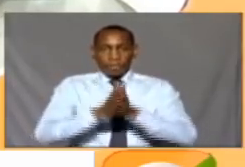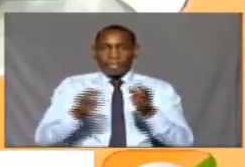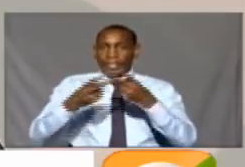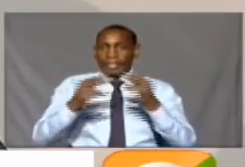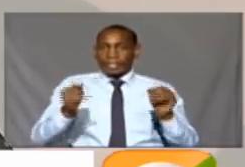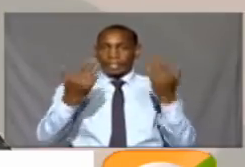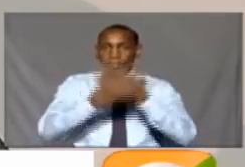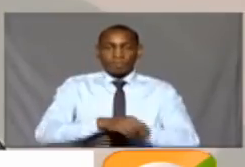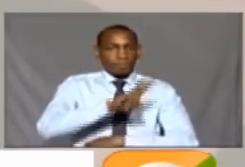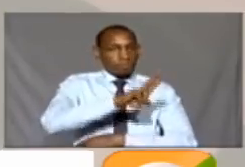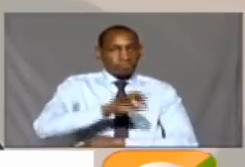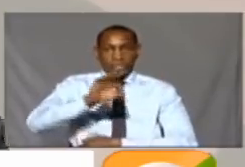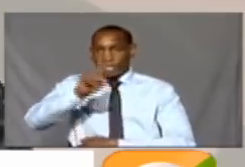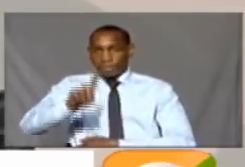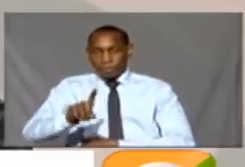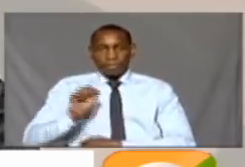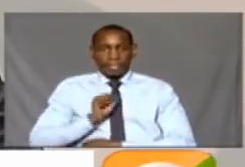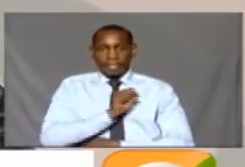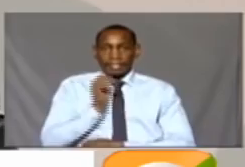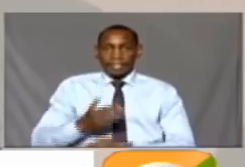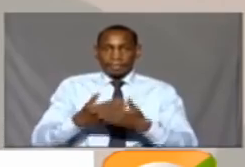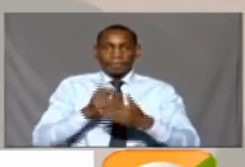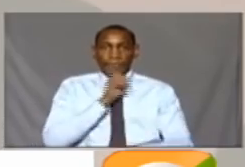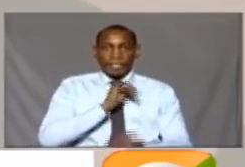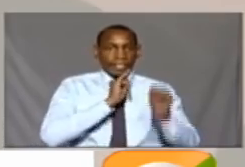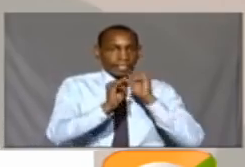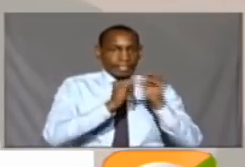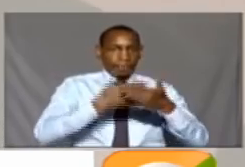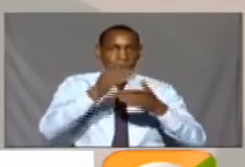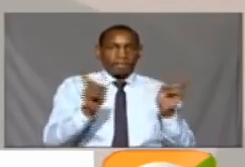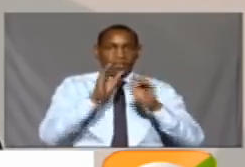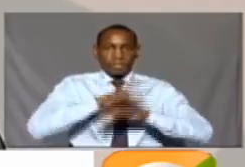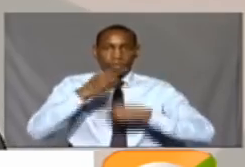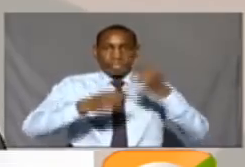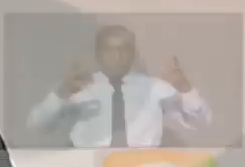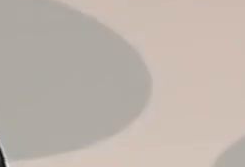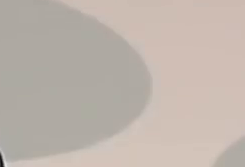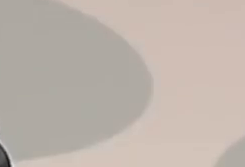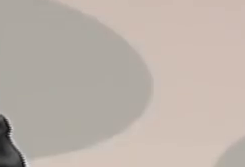pose two or three questions to the Senator as we wrap up the interview on the other side of the break. Stay with us.